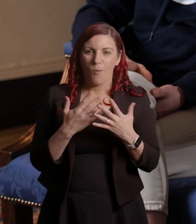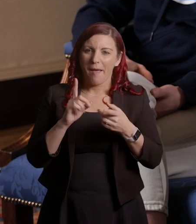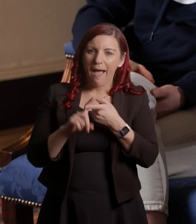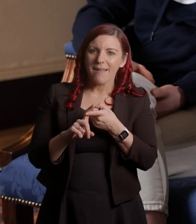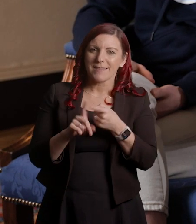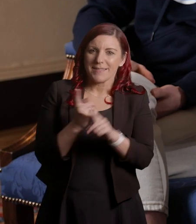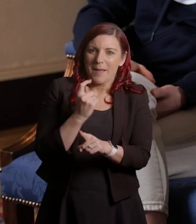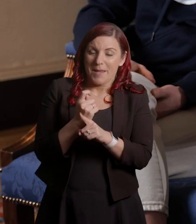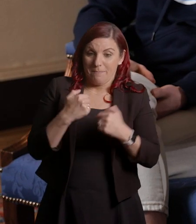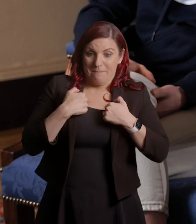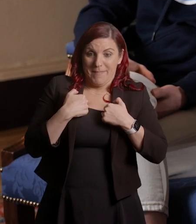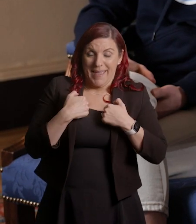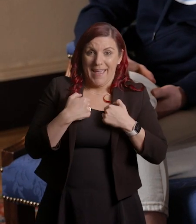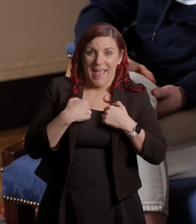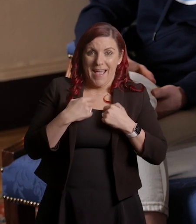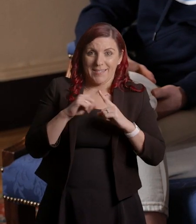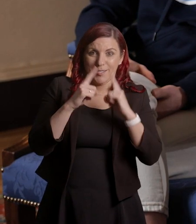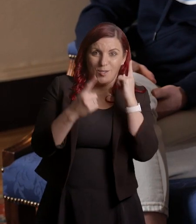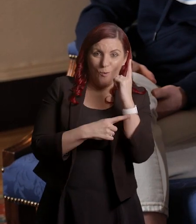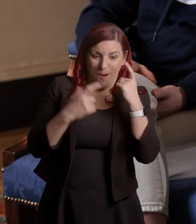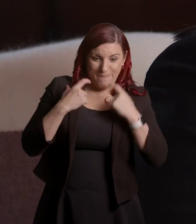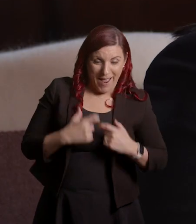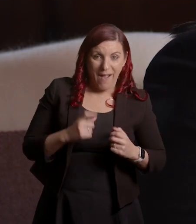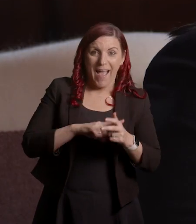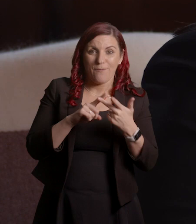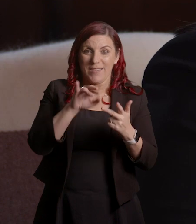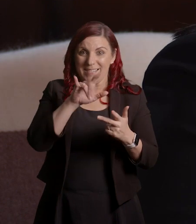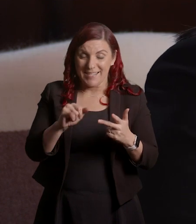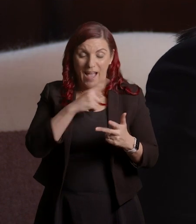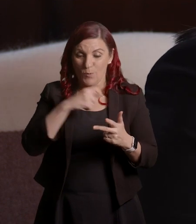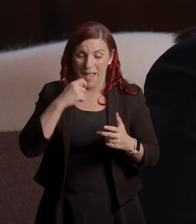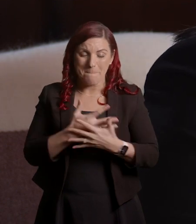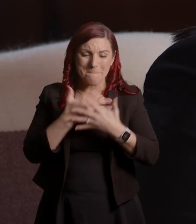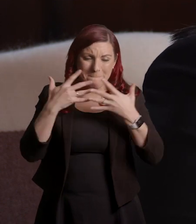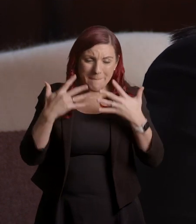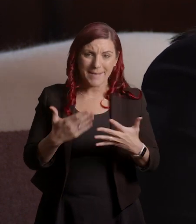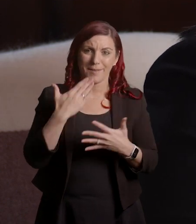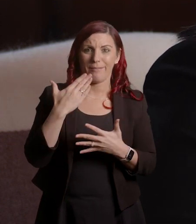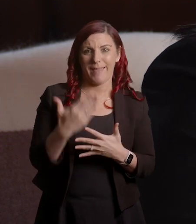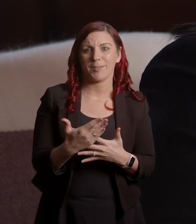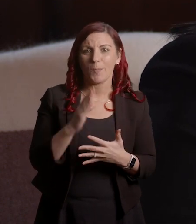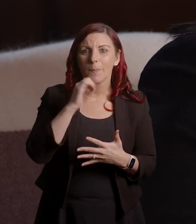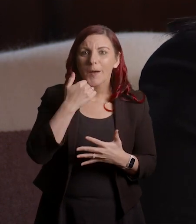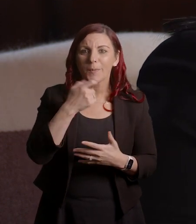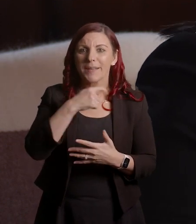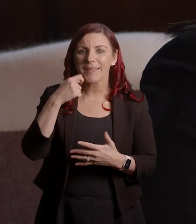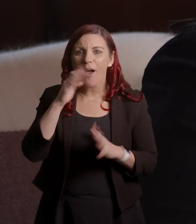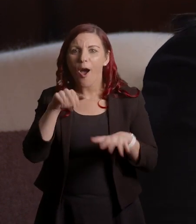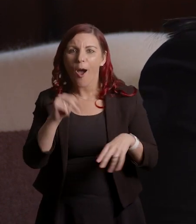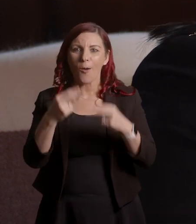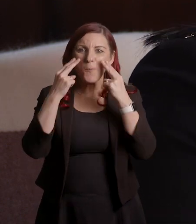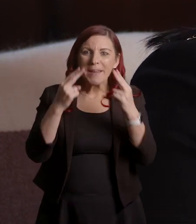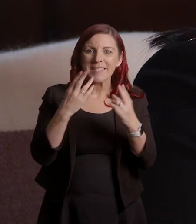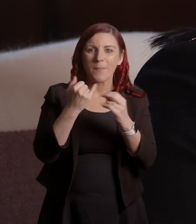And also, as the Lord Mayor of Dublin, and for the city and fans, I have to say a massive thank you, because they've been all emailing saying, oh, are we